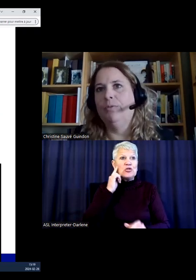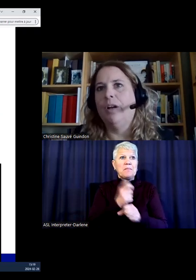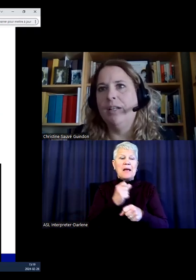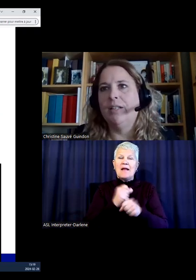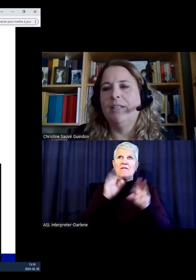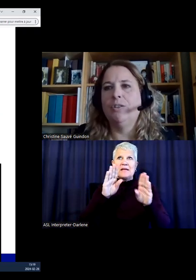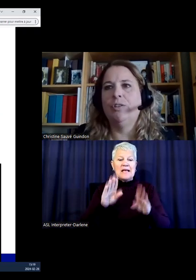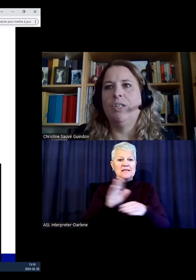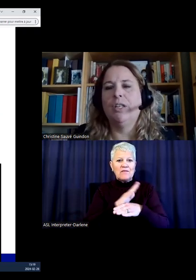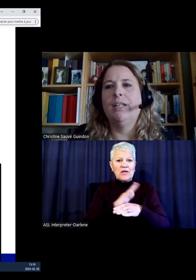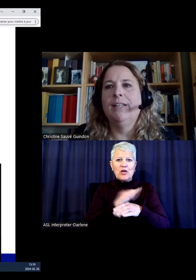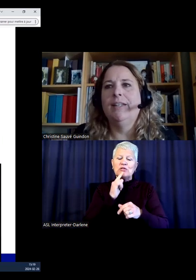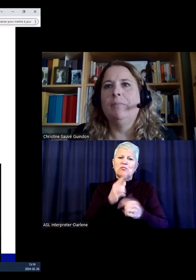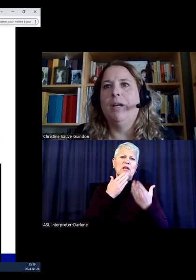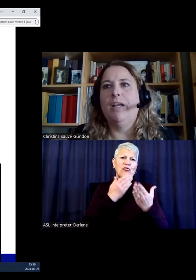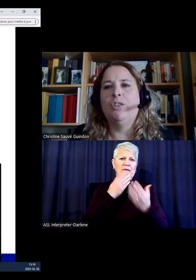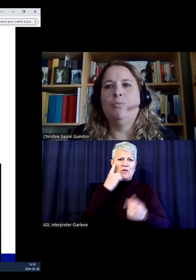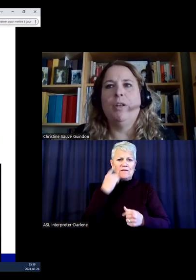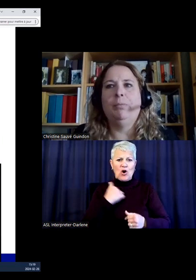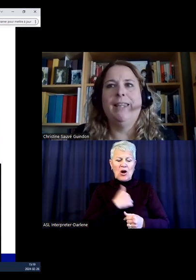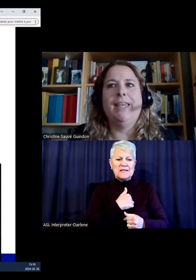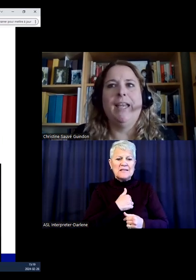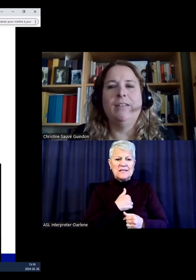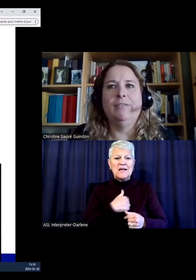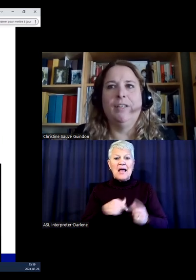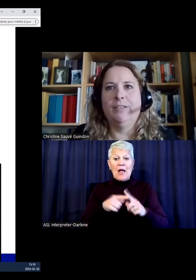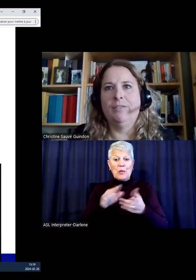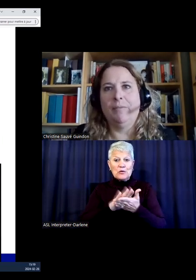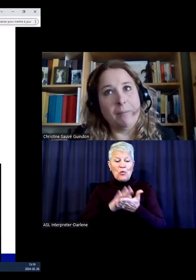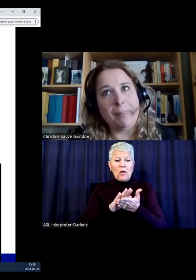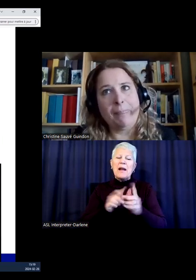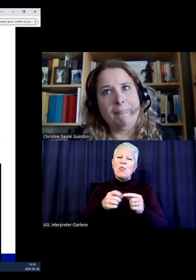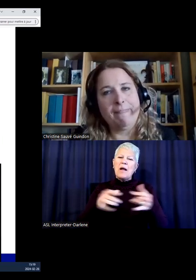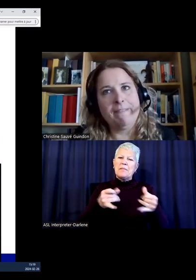to us at Centre Jules-Léger. But I just want to play the end of it.